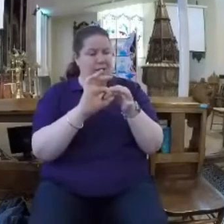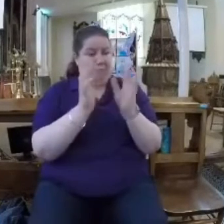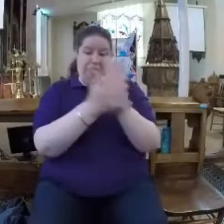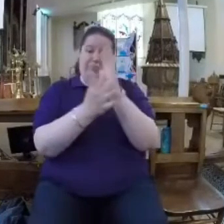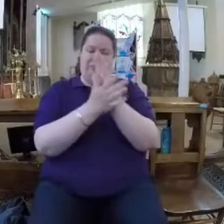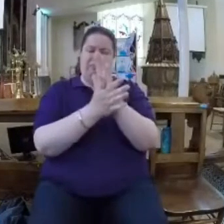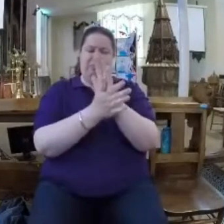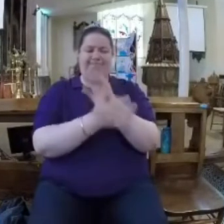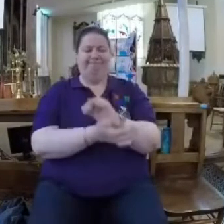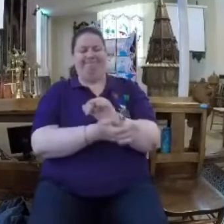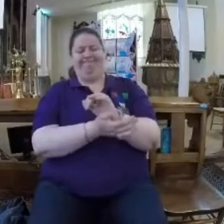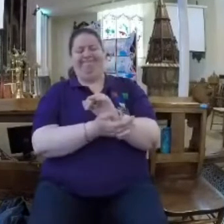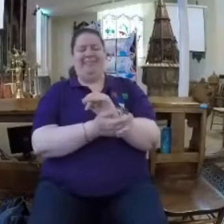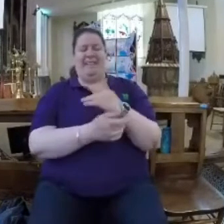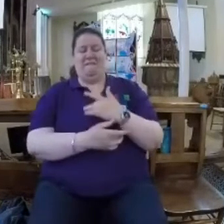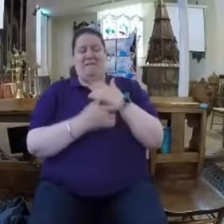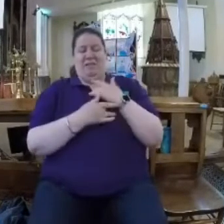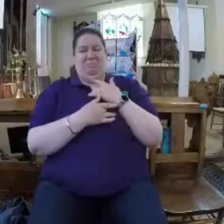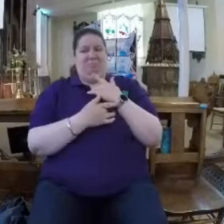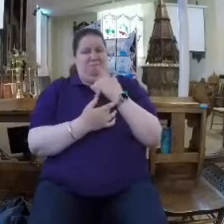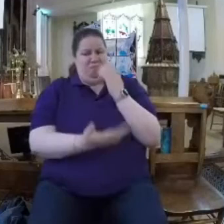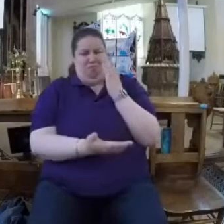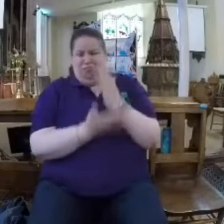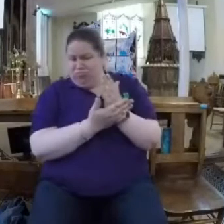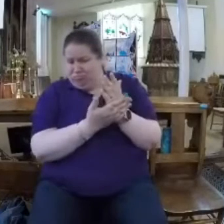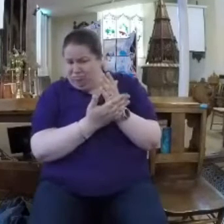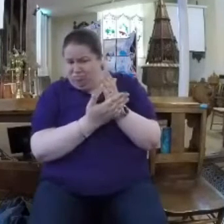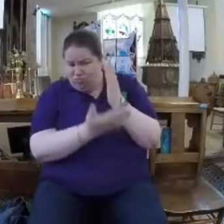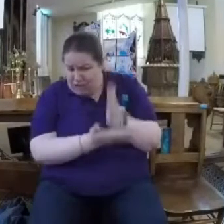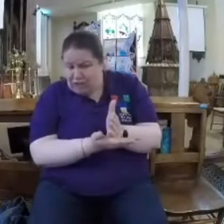trust it because they view themselves with shame.